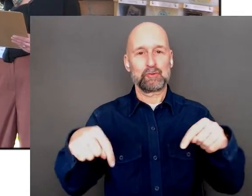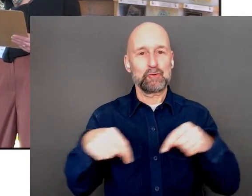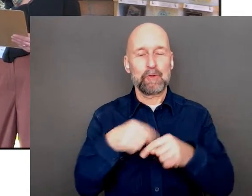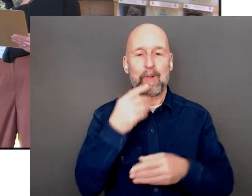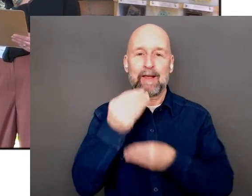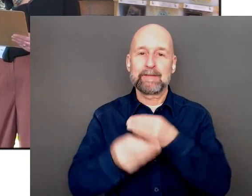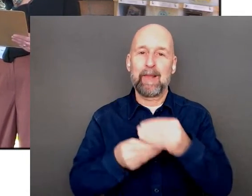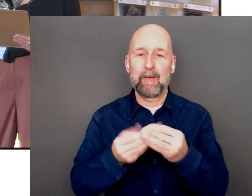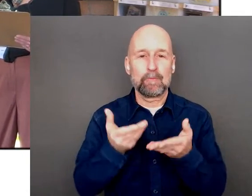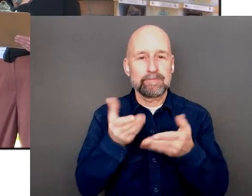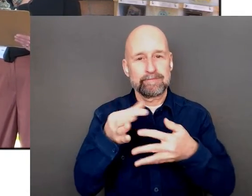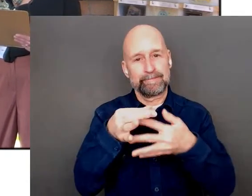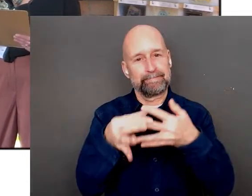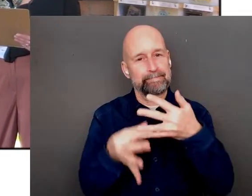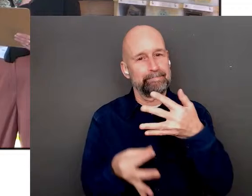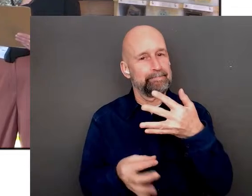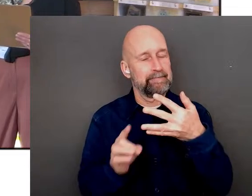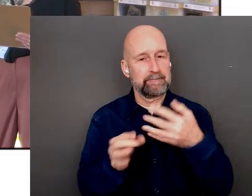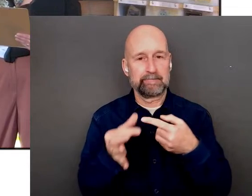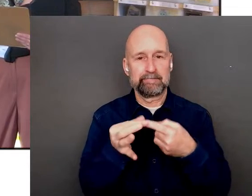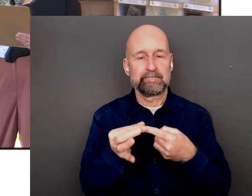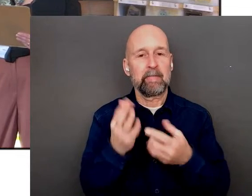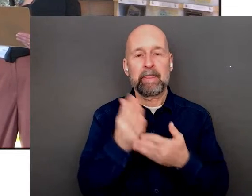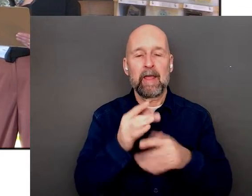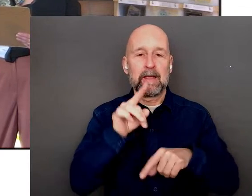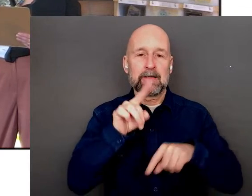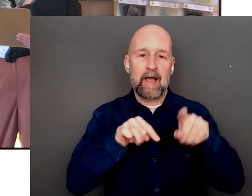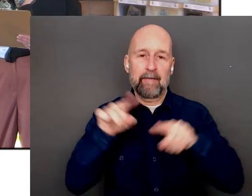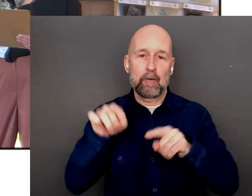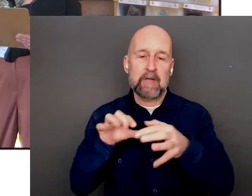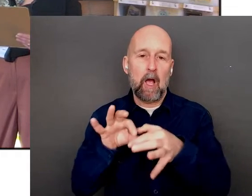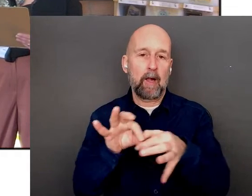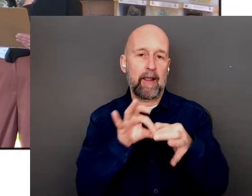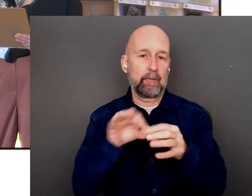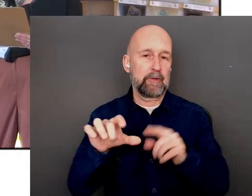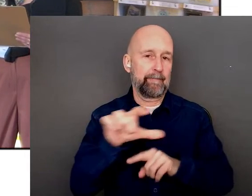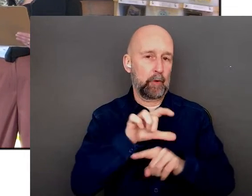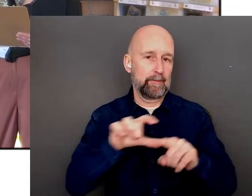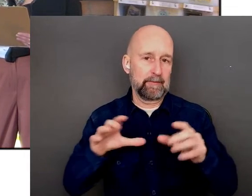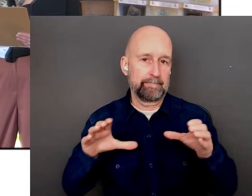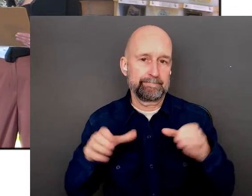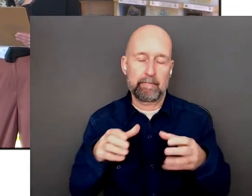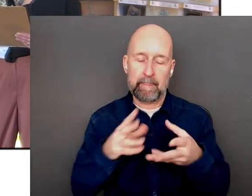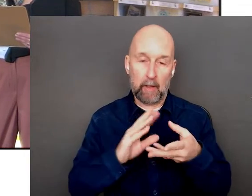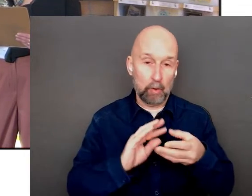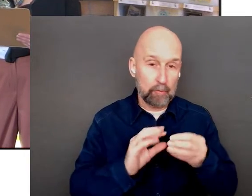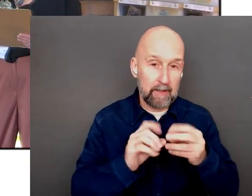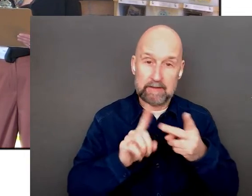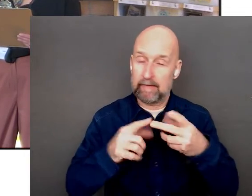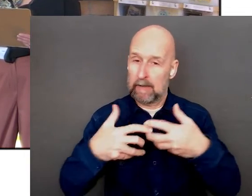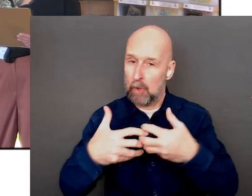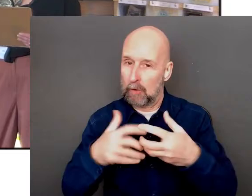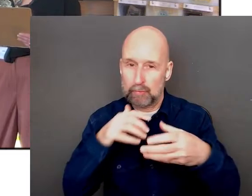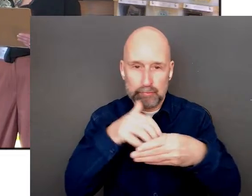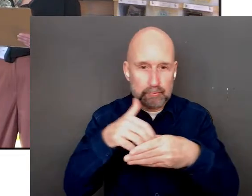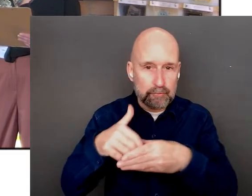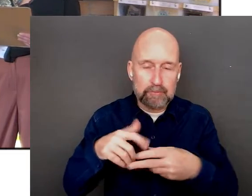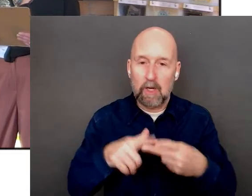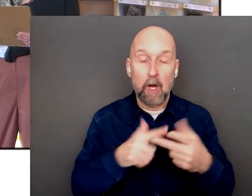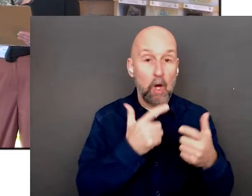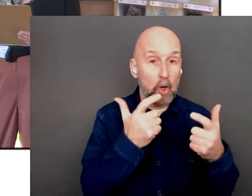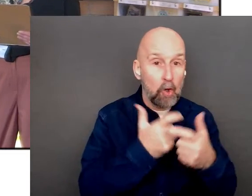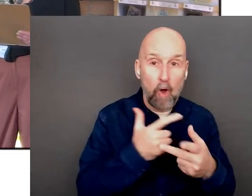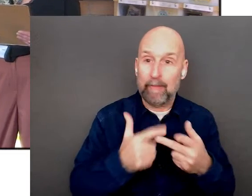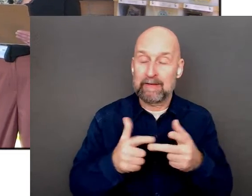we do here. We're a diverse and collaborative community exploring creativity and technology with everything from comedy to coding